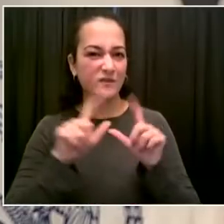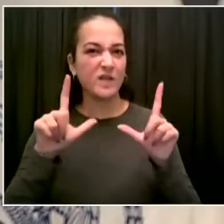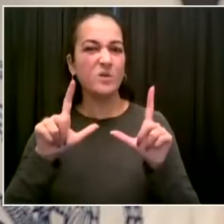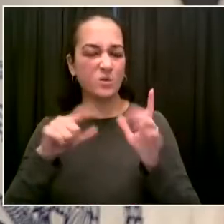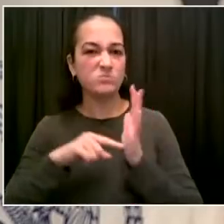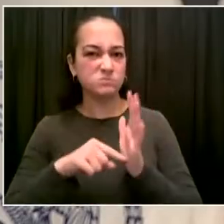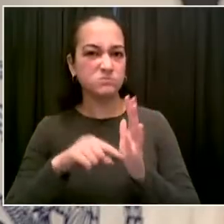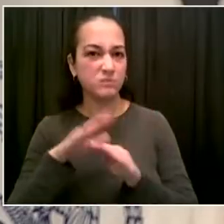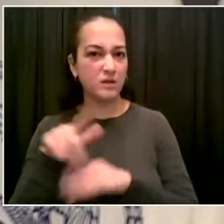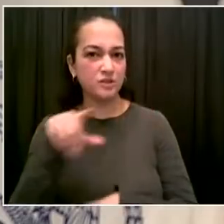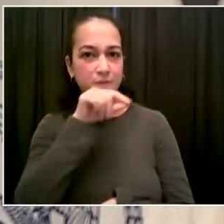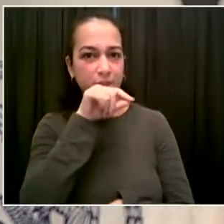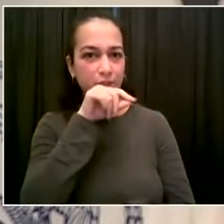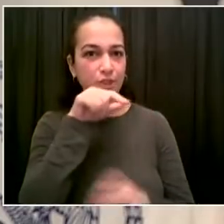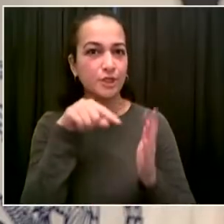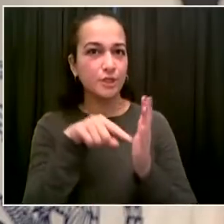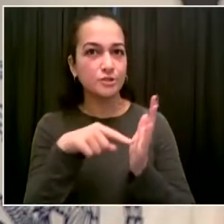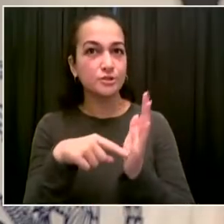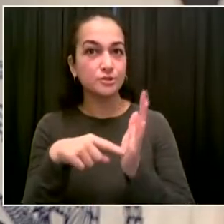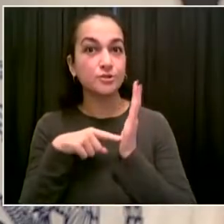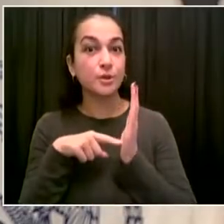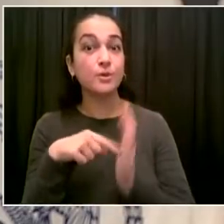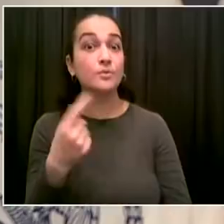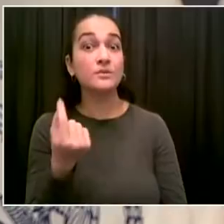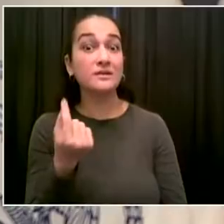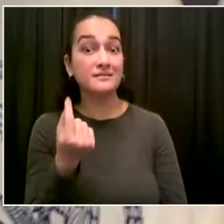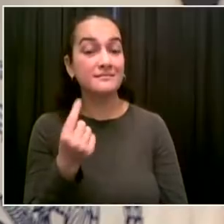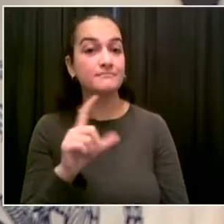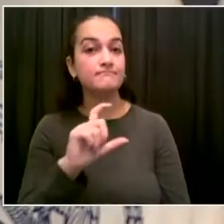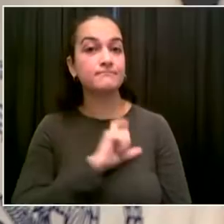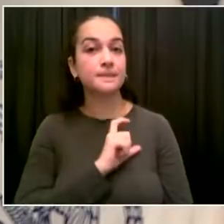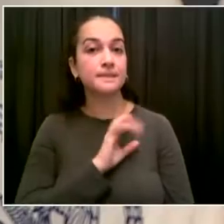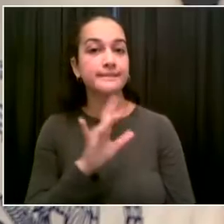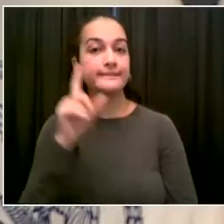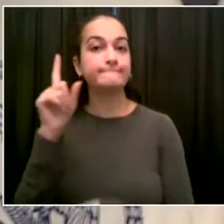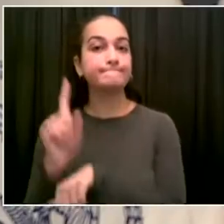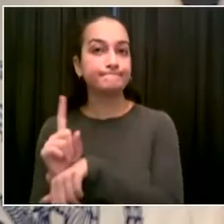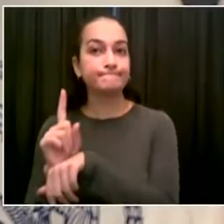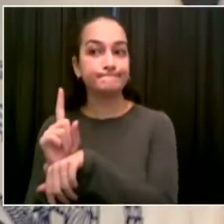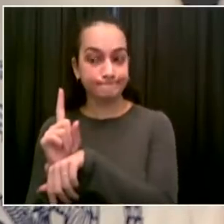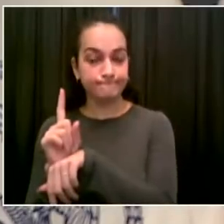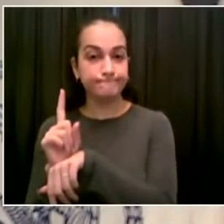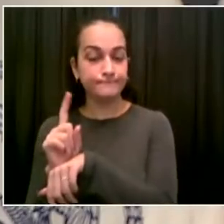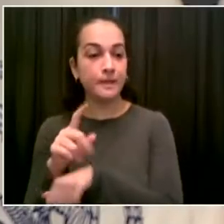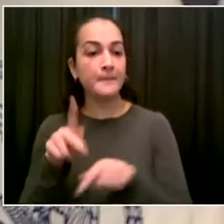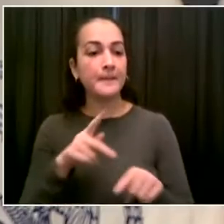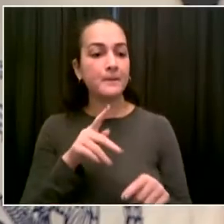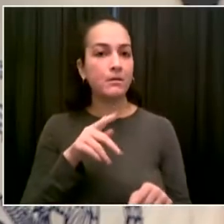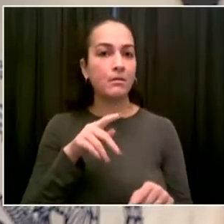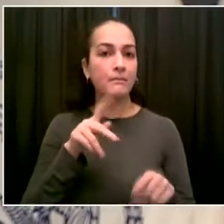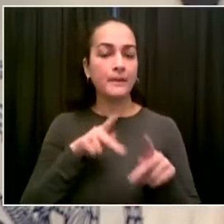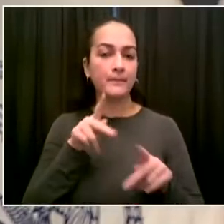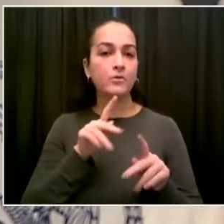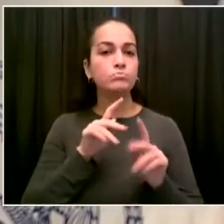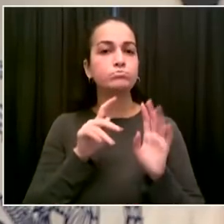the ones I've seen have been on the subway. And so with the NYPD's vaccination rate around